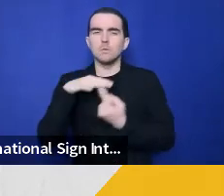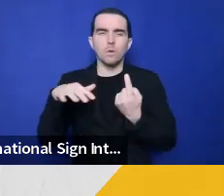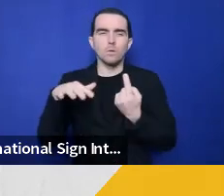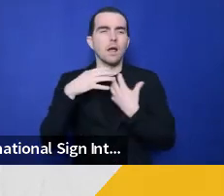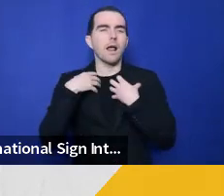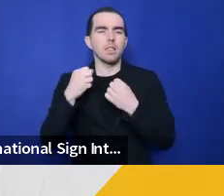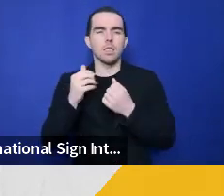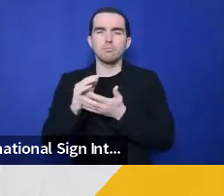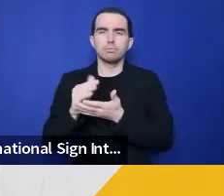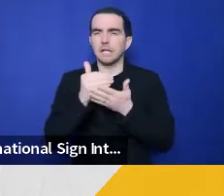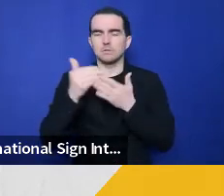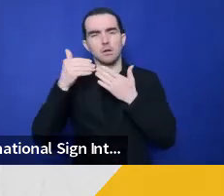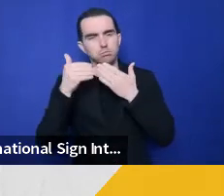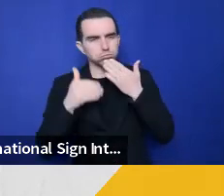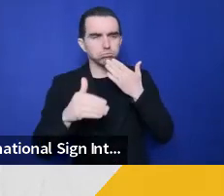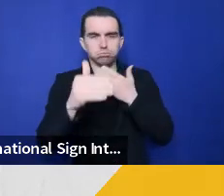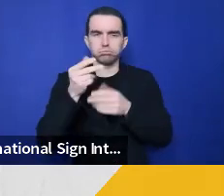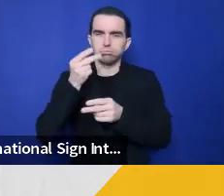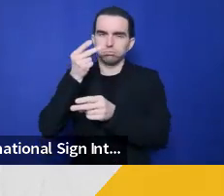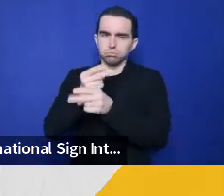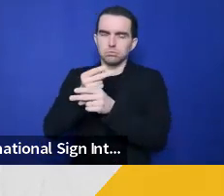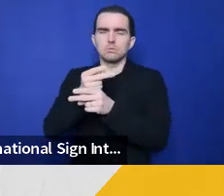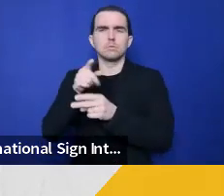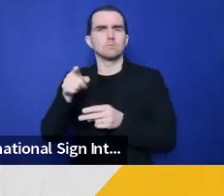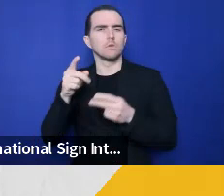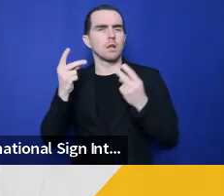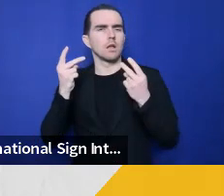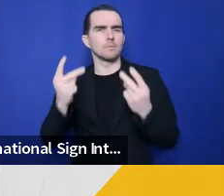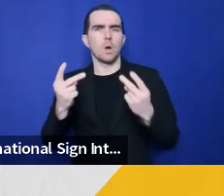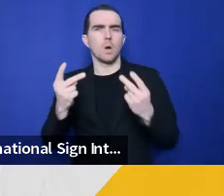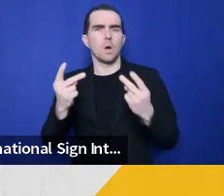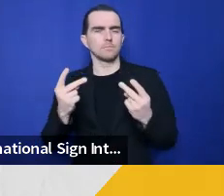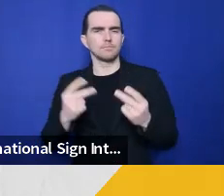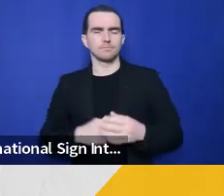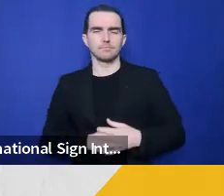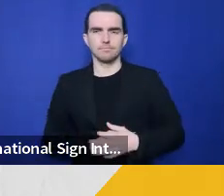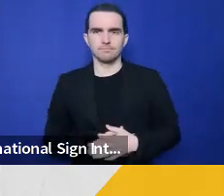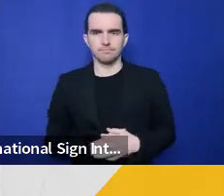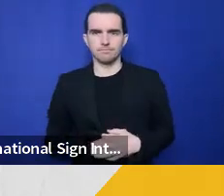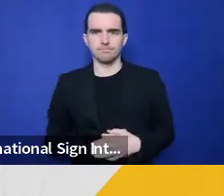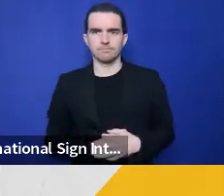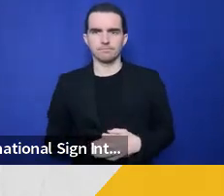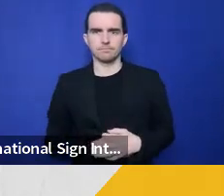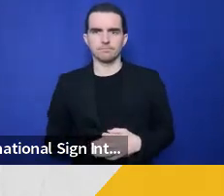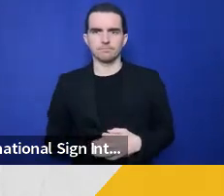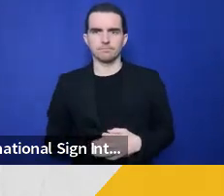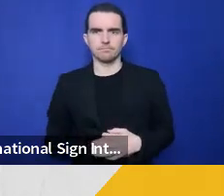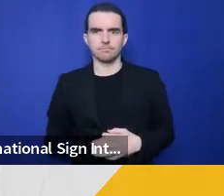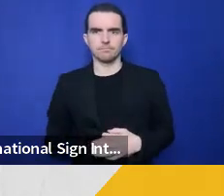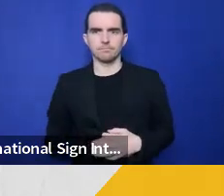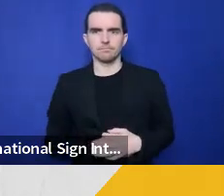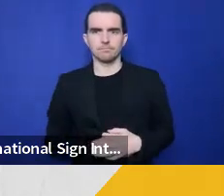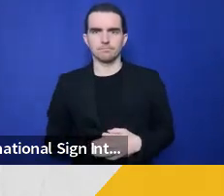the informal sector and those who never had a chance to work. While pension schemes